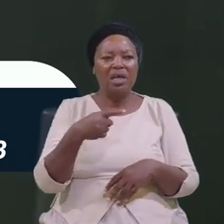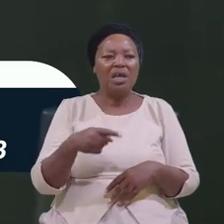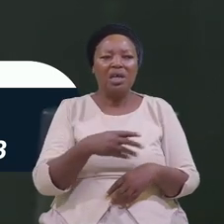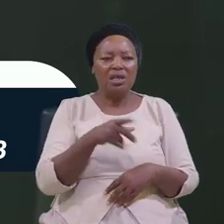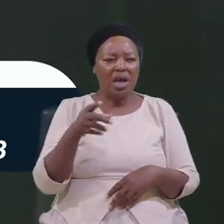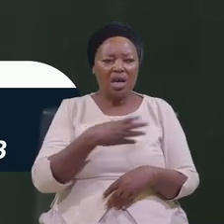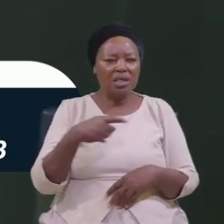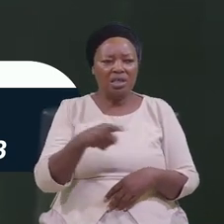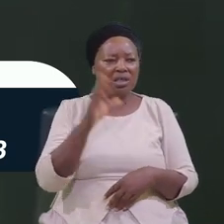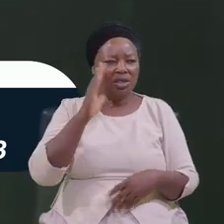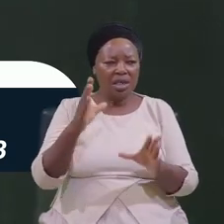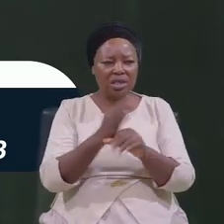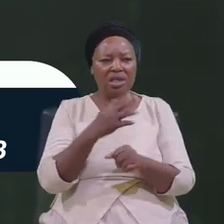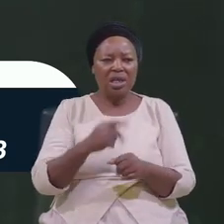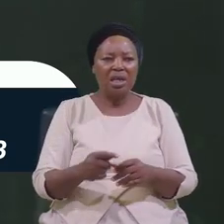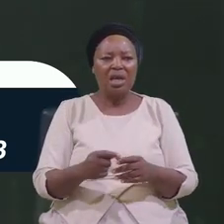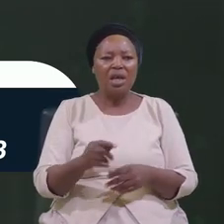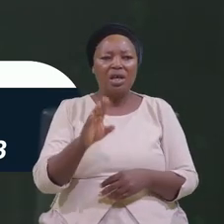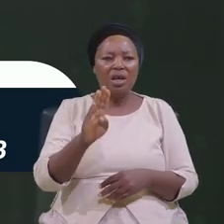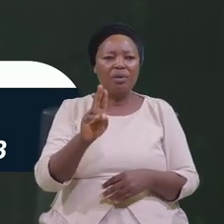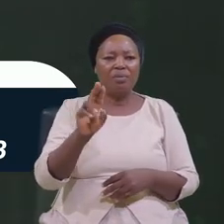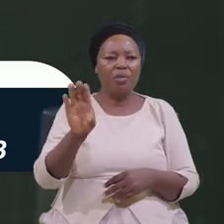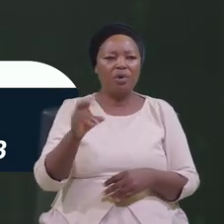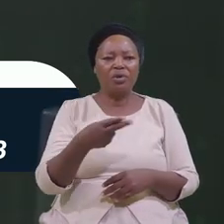a bunch of hyssop and